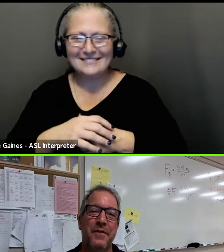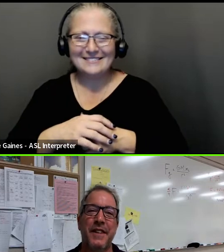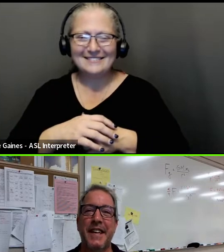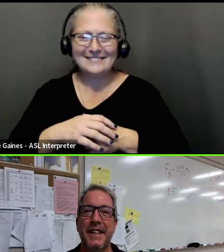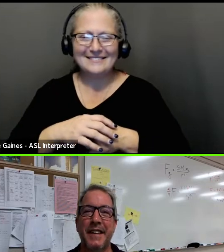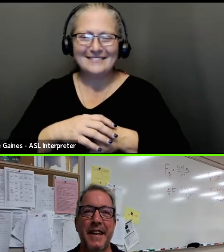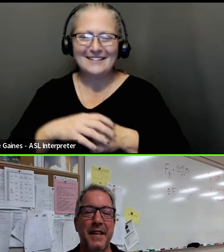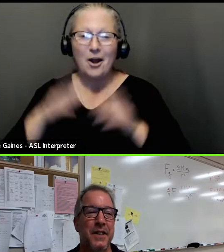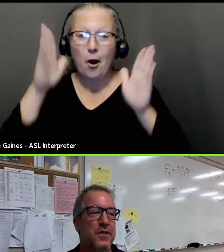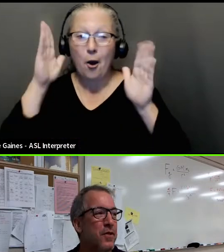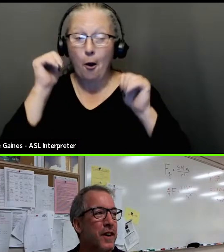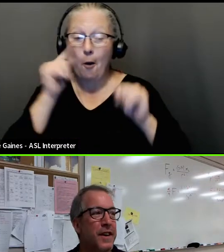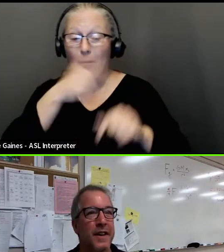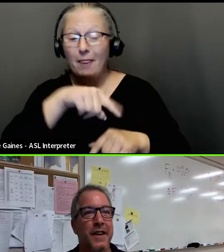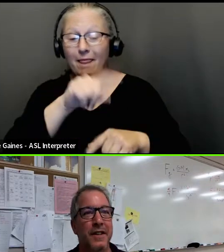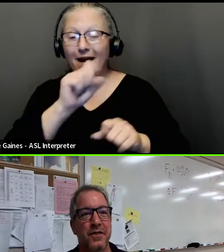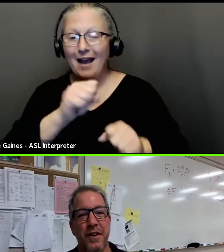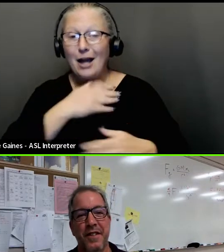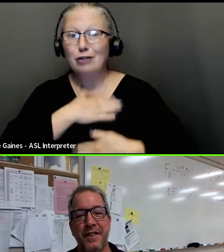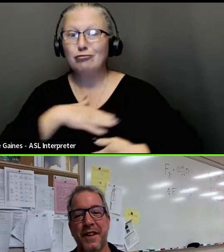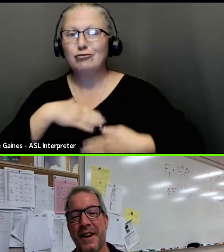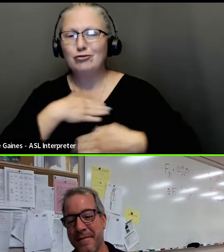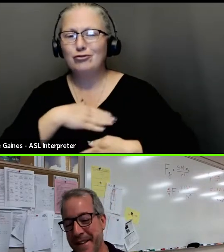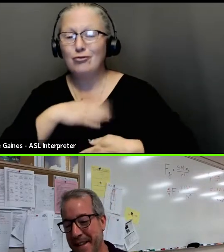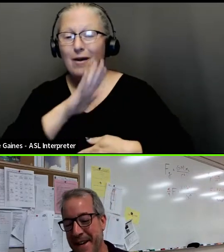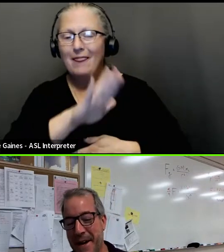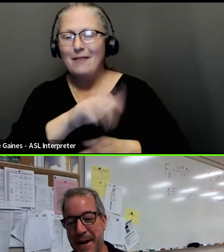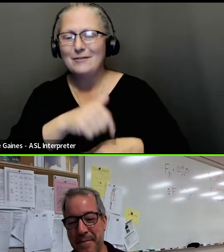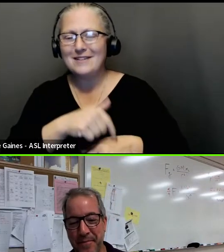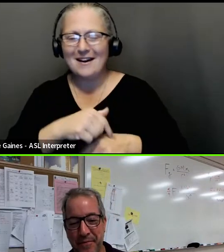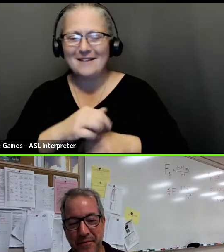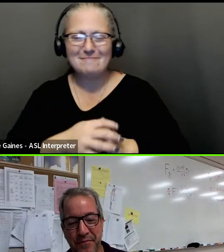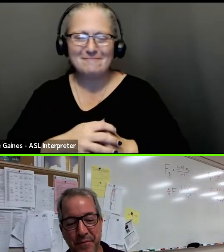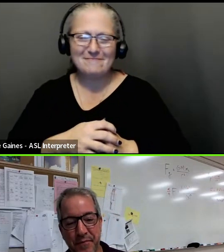hopefully they can enjoy their time.